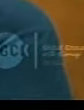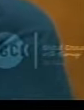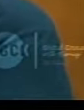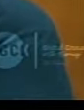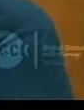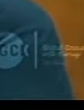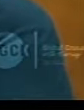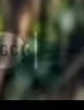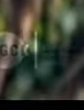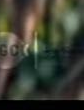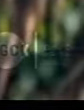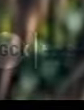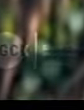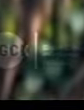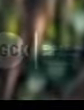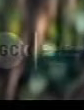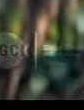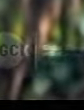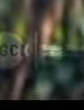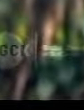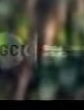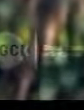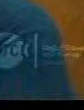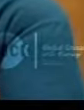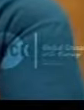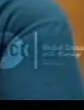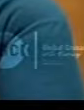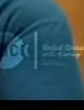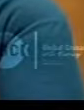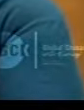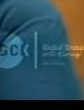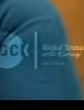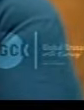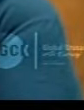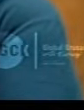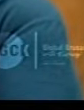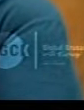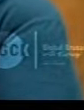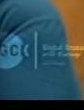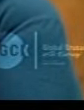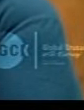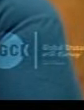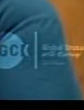immediately, the blood dried up. Right from that very day